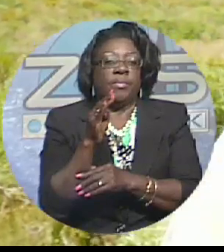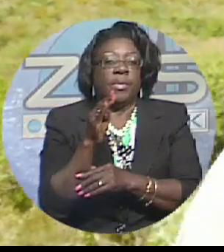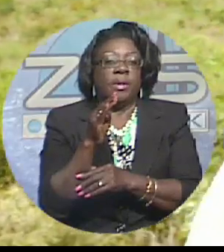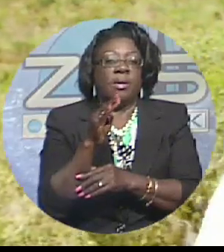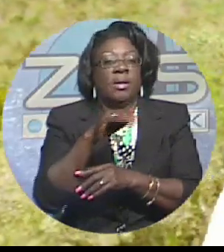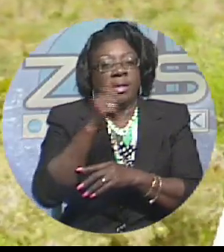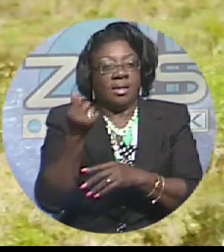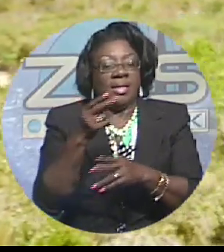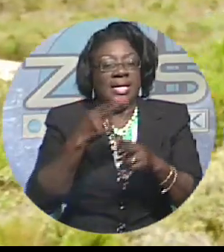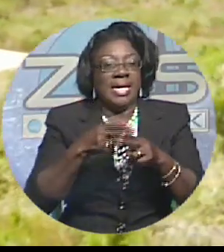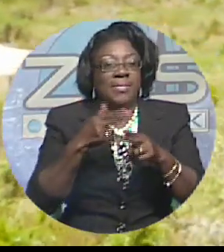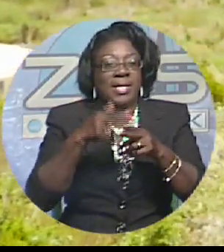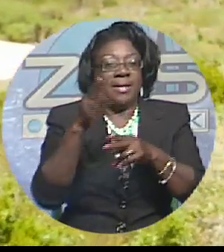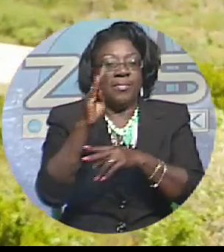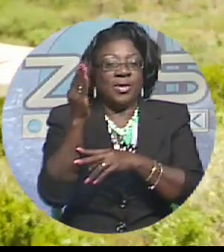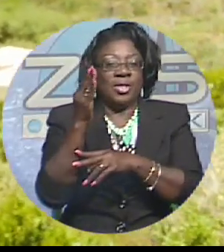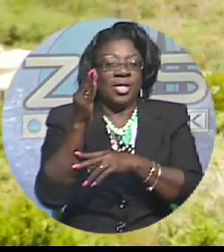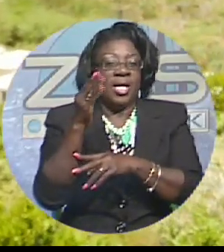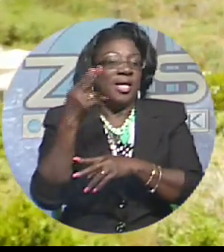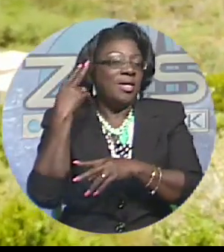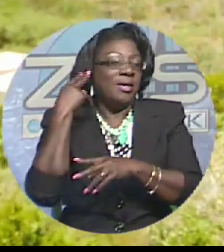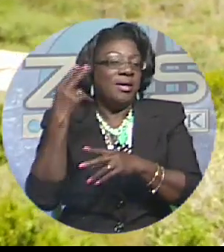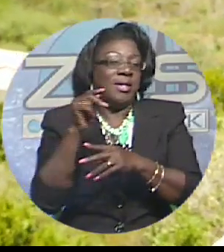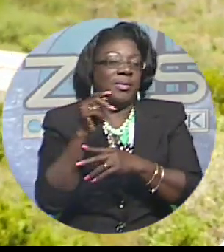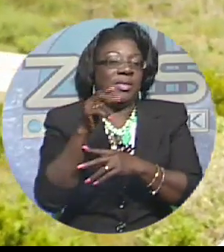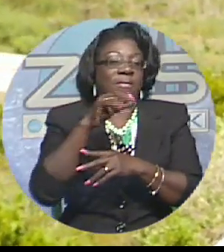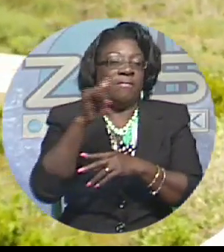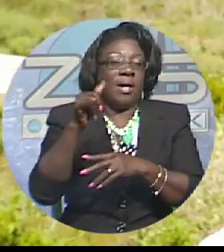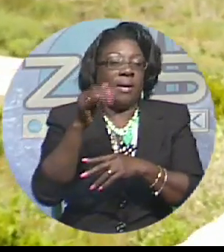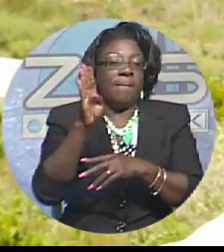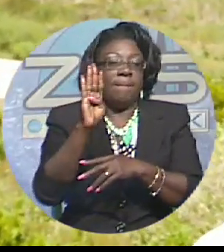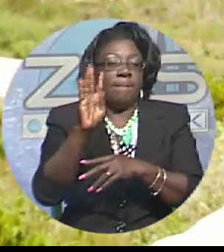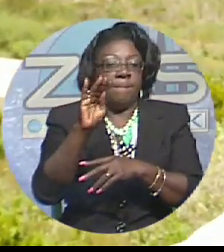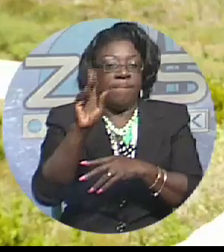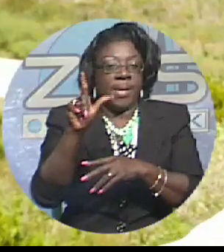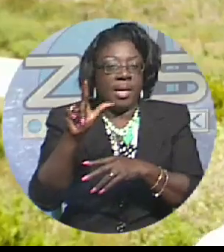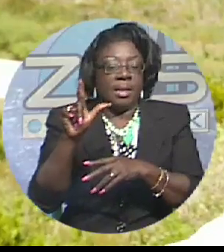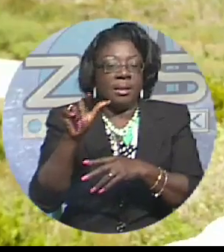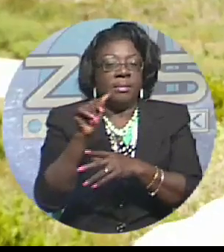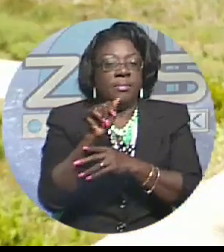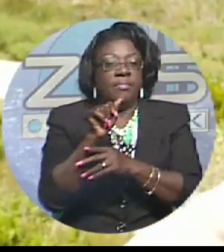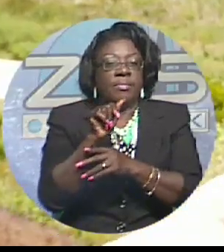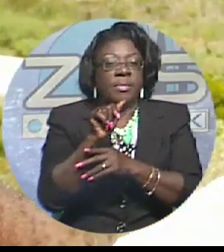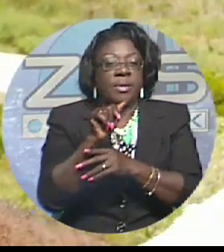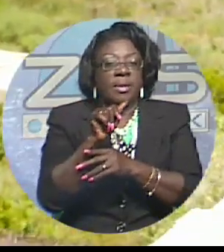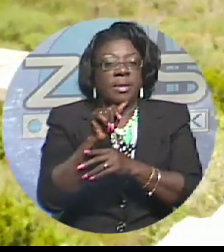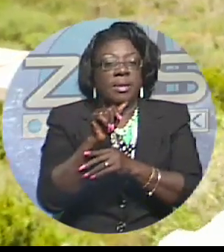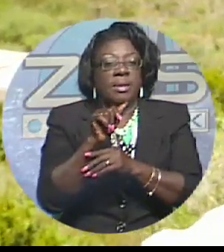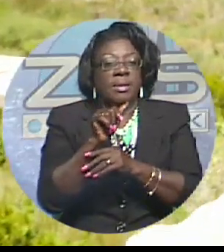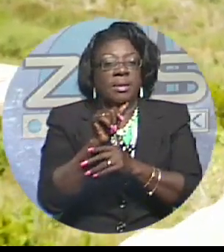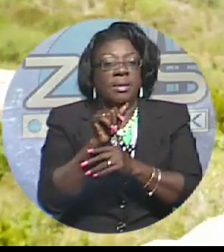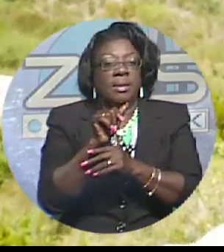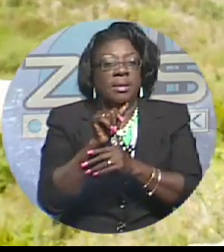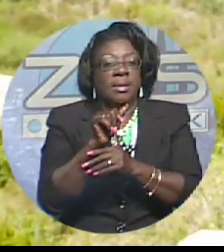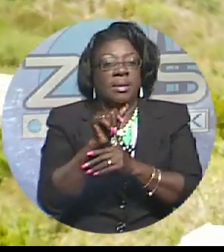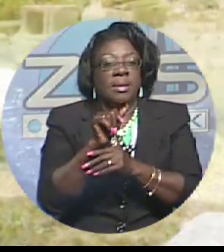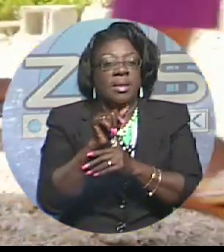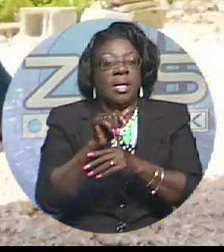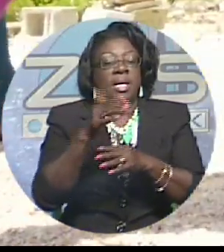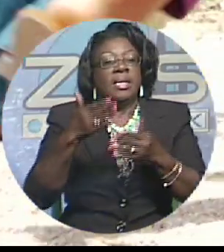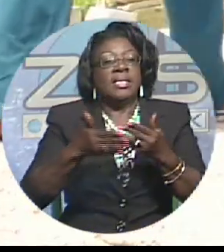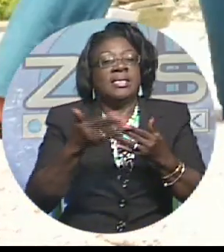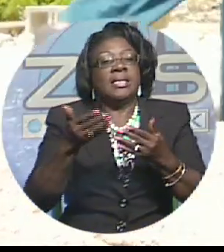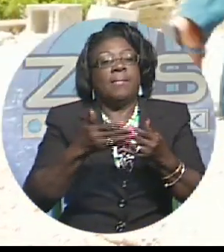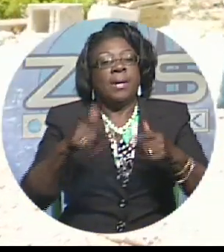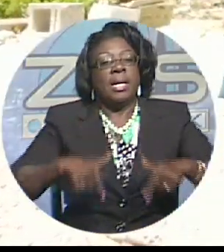falabelle. In other words, you heard the name of falabelle and the other name they call it stiff something, I don't know. The simple life